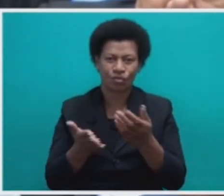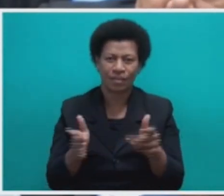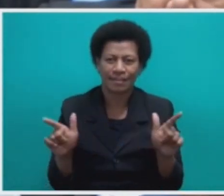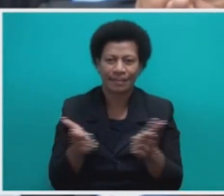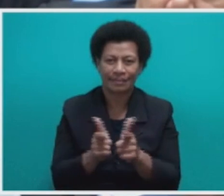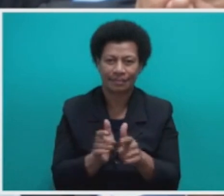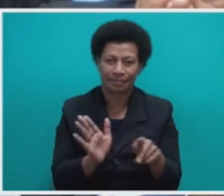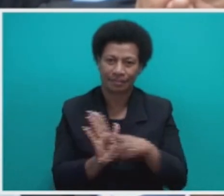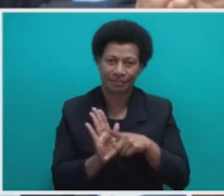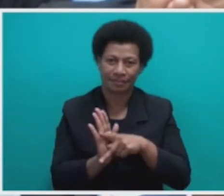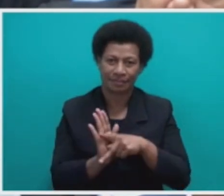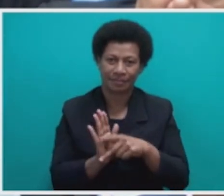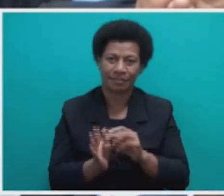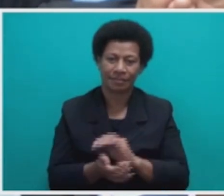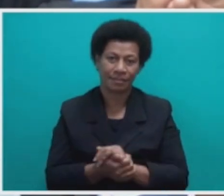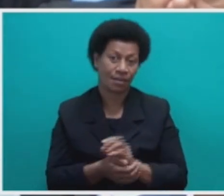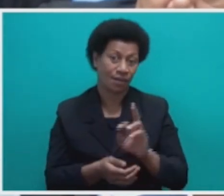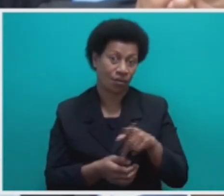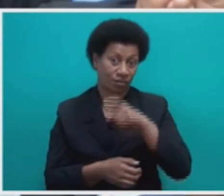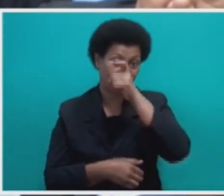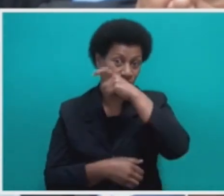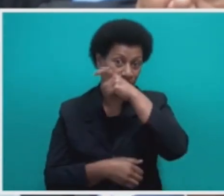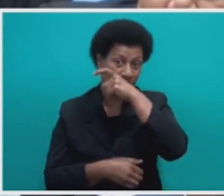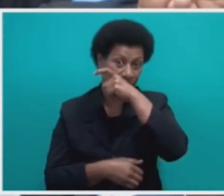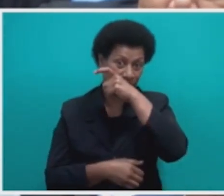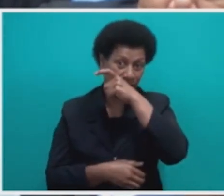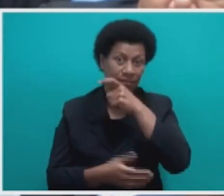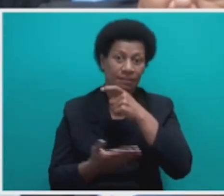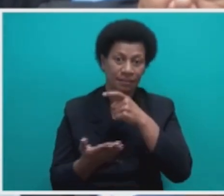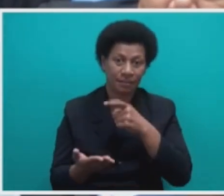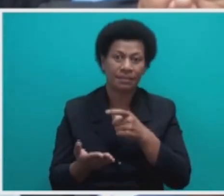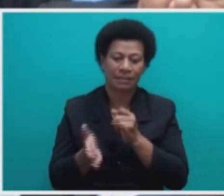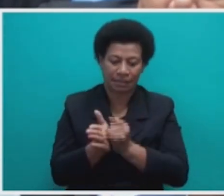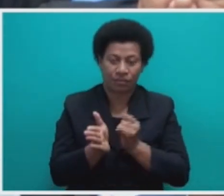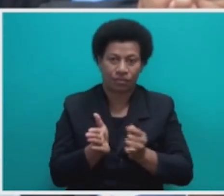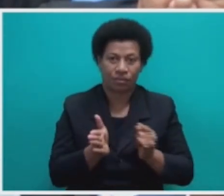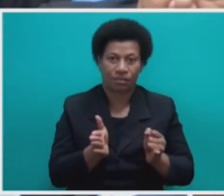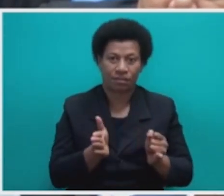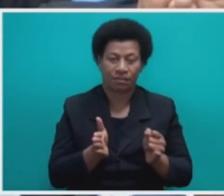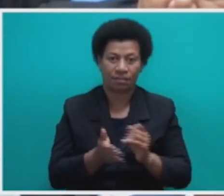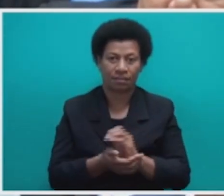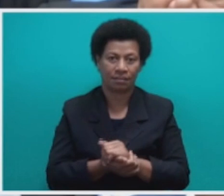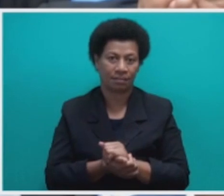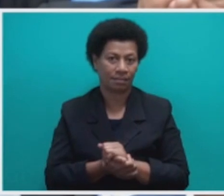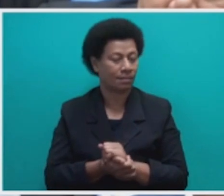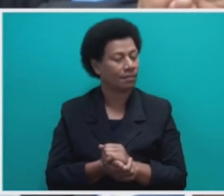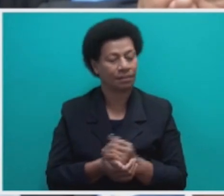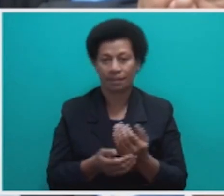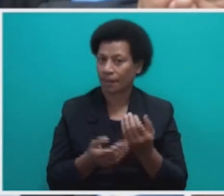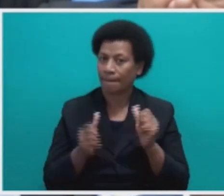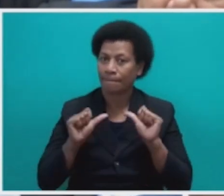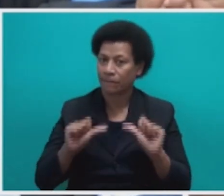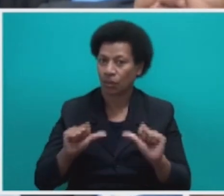Speaker, in terms of the poultry industry, this is one of the most heavily protected industries